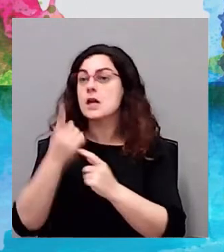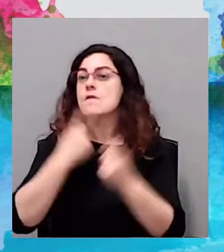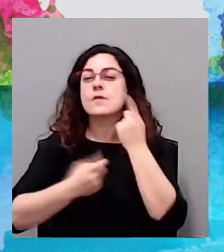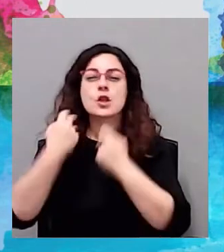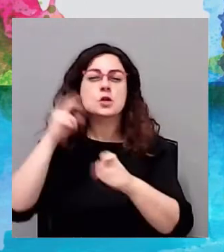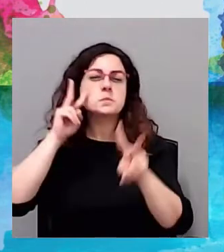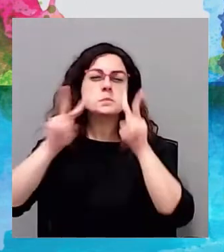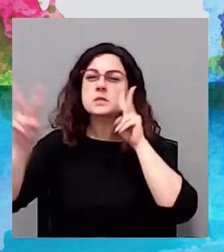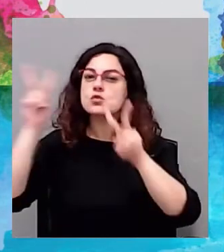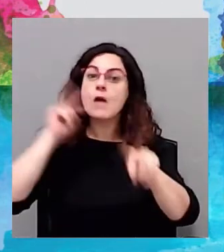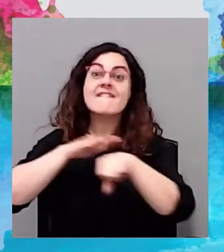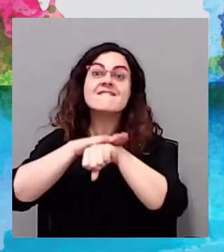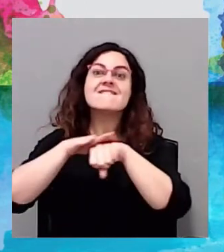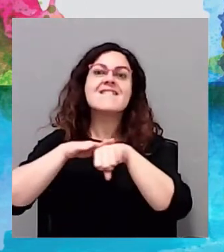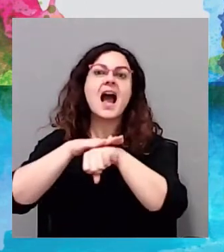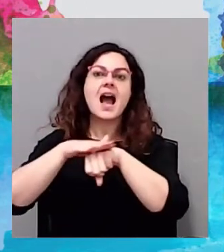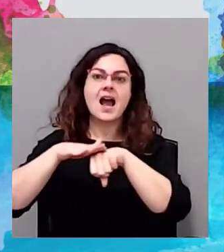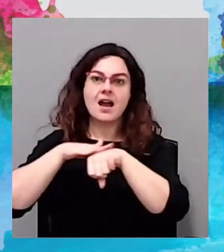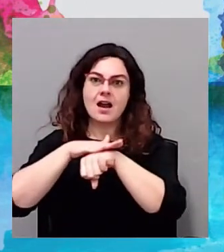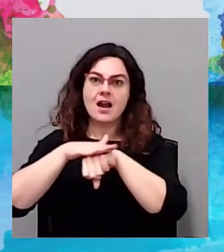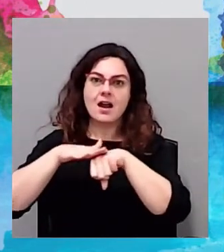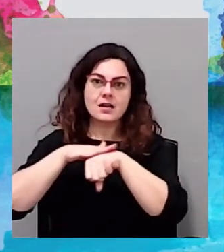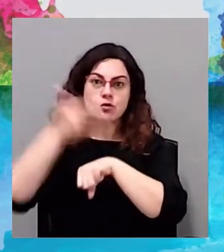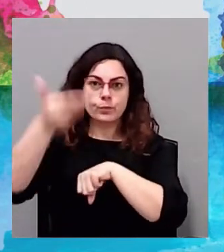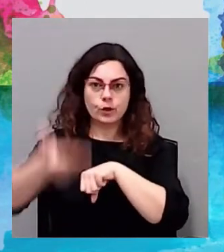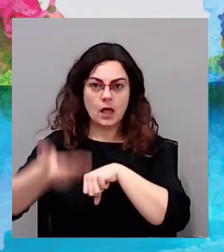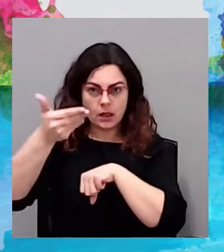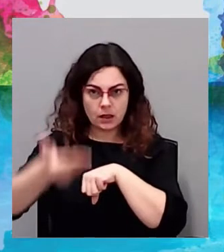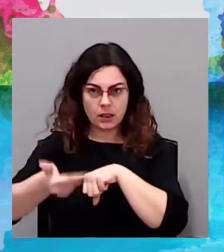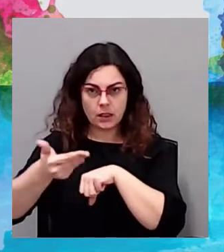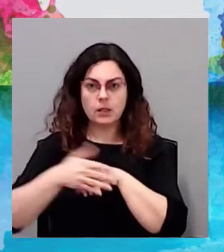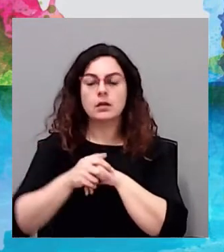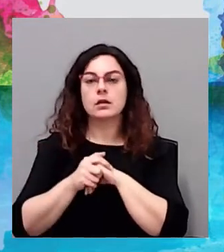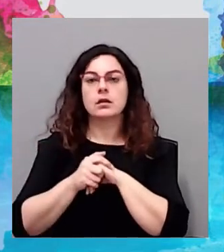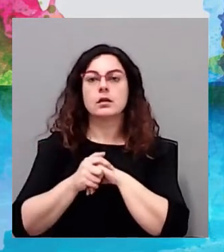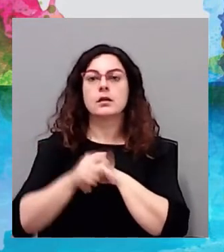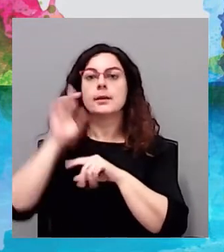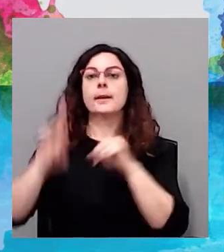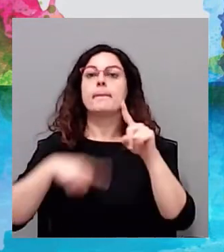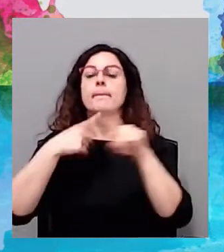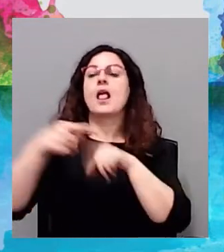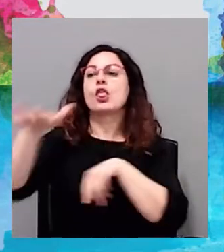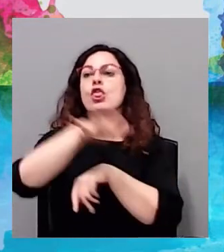Visual information, essential visual information, we have to describe and offer